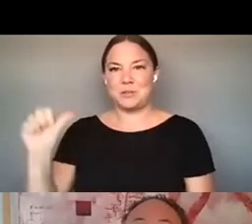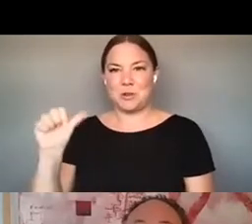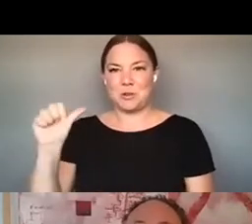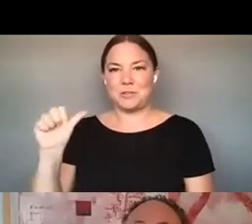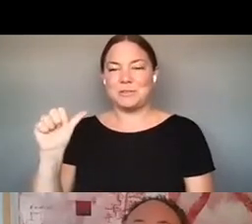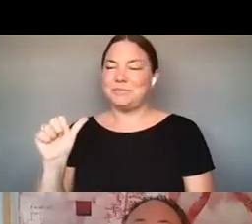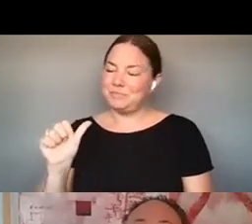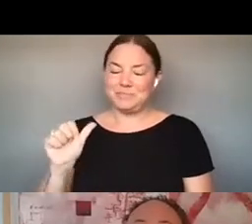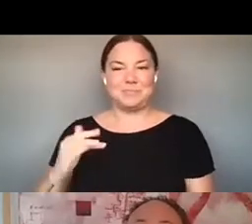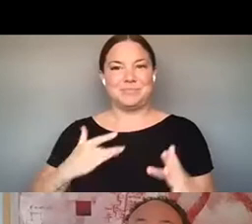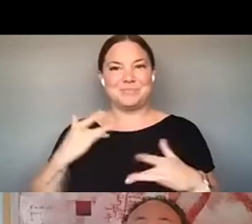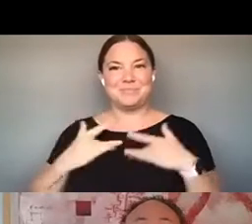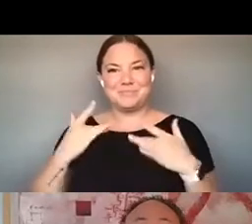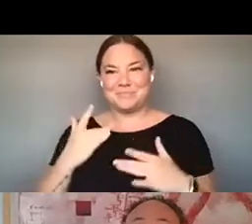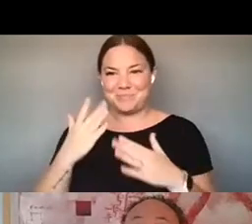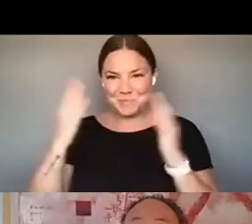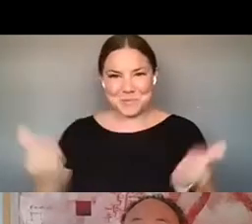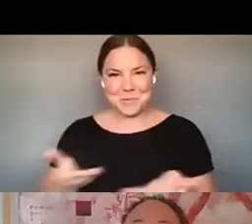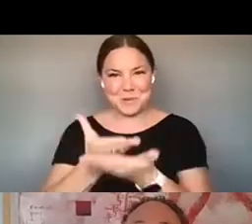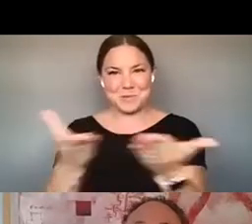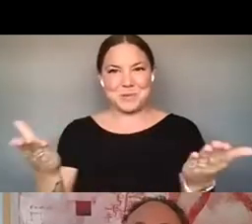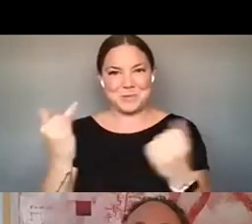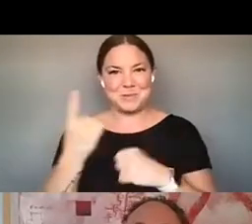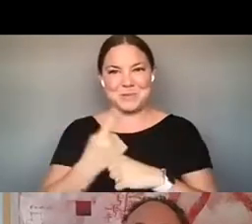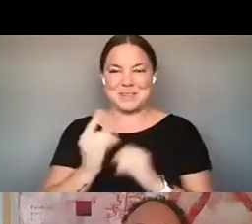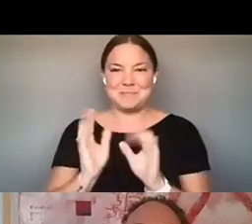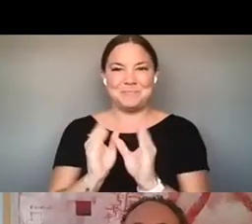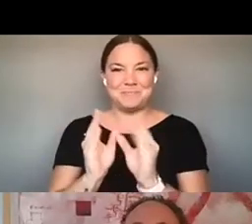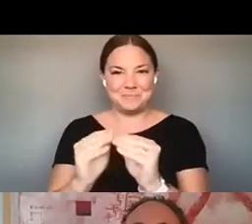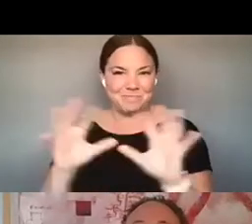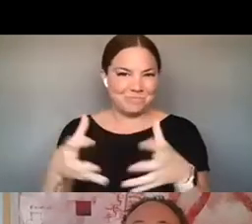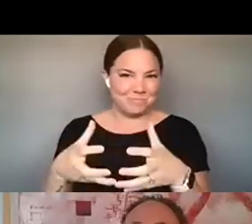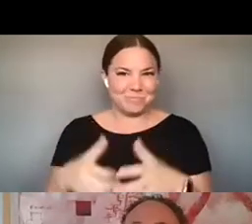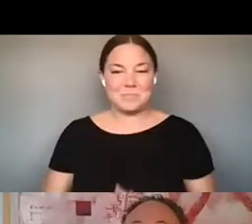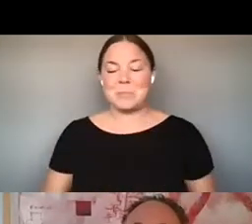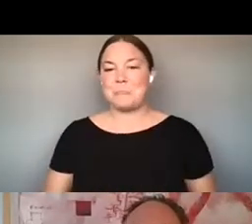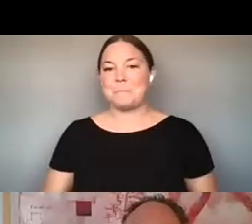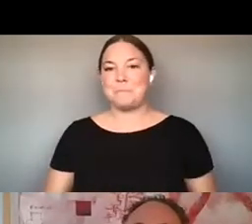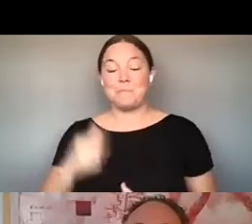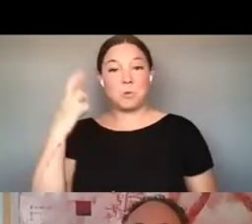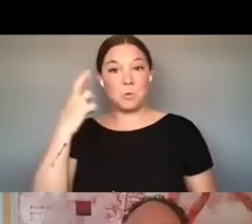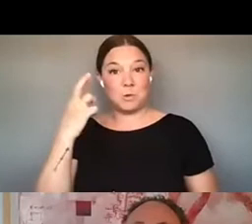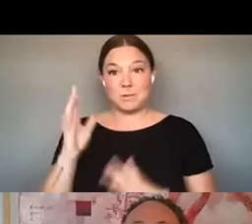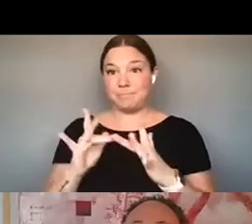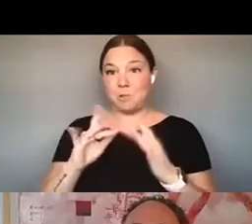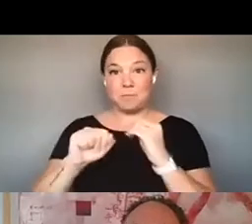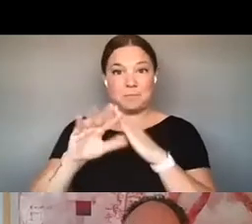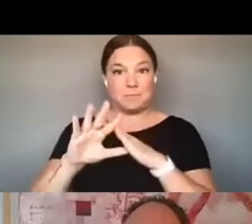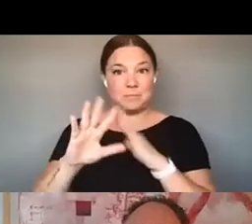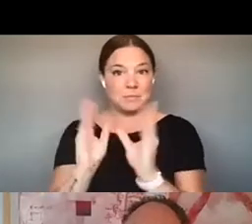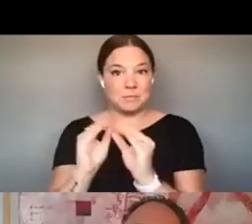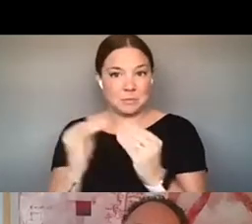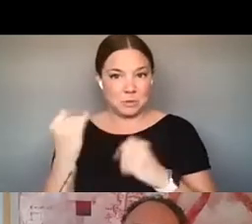very pleased to help welcome you to today's gathering. The purpose of this virtual session is to provide more